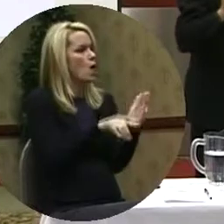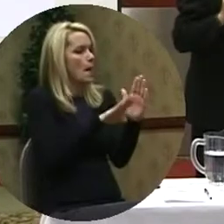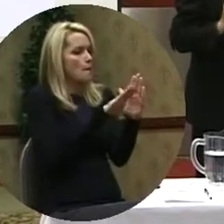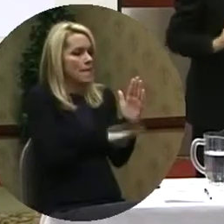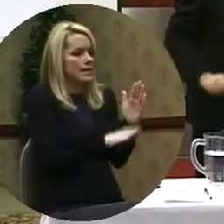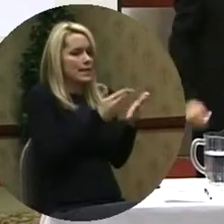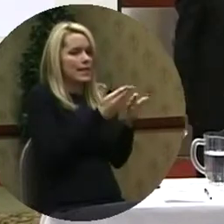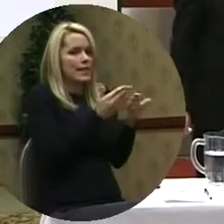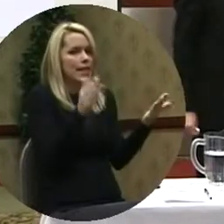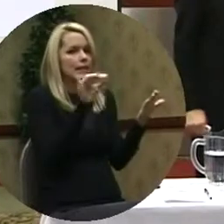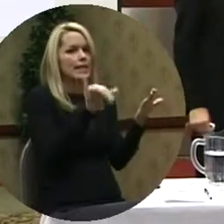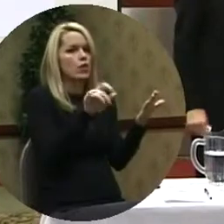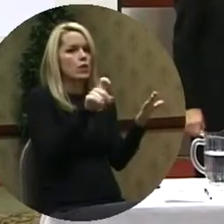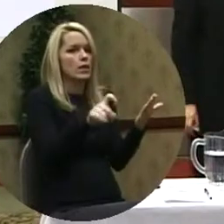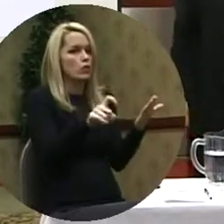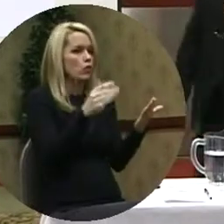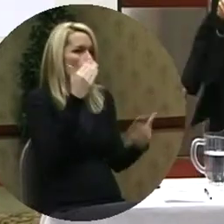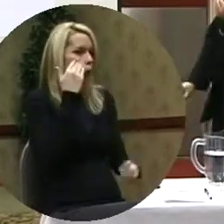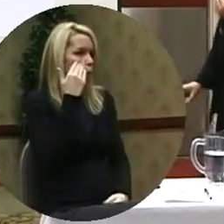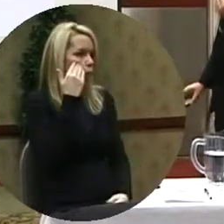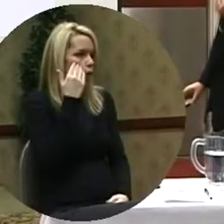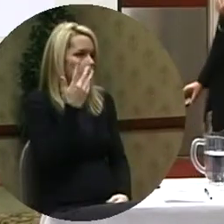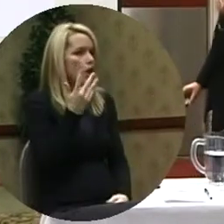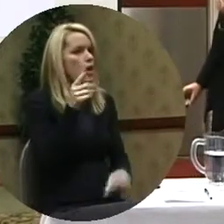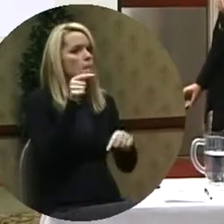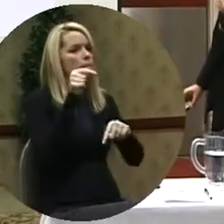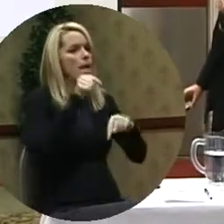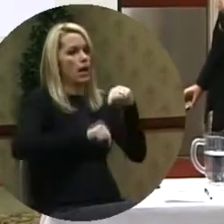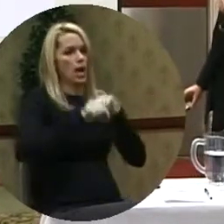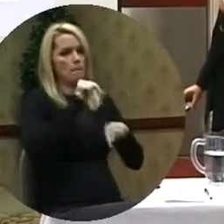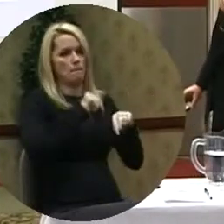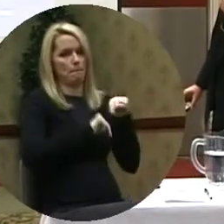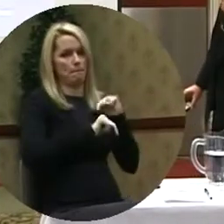want to hear? Let's back up here just a little bit.